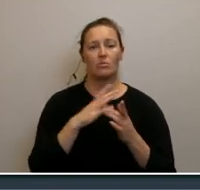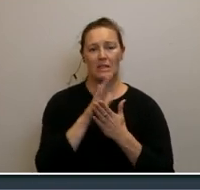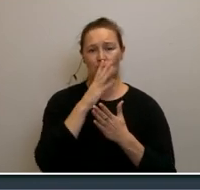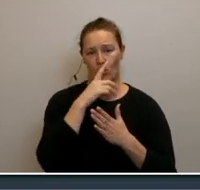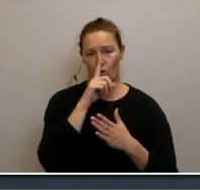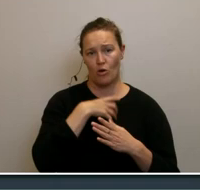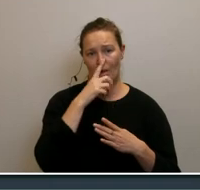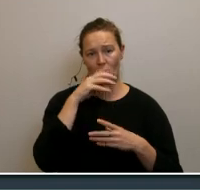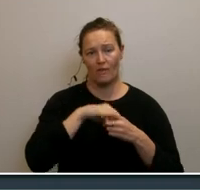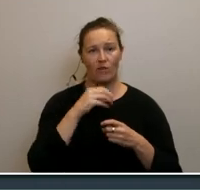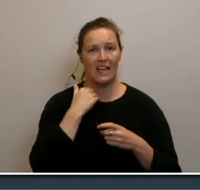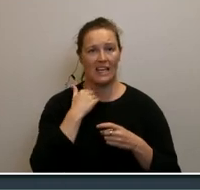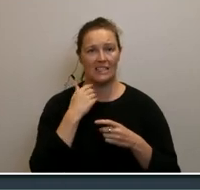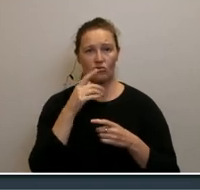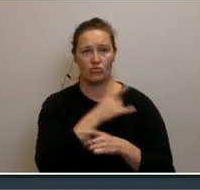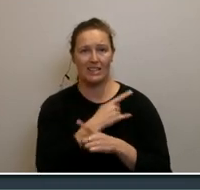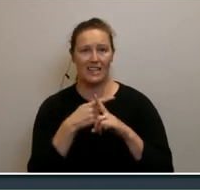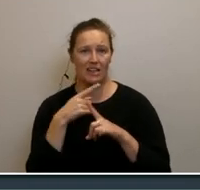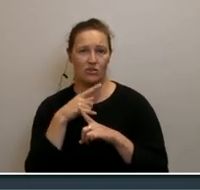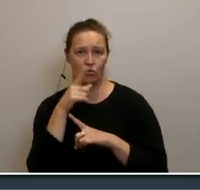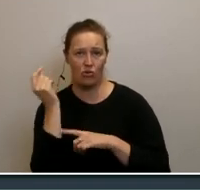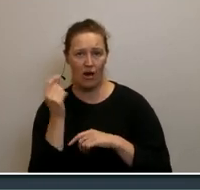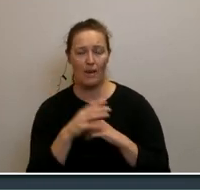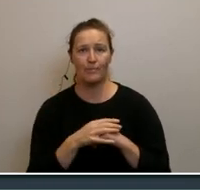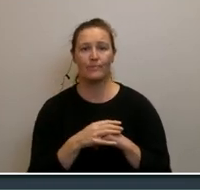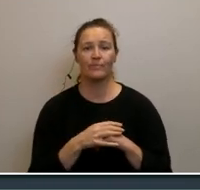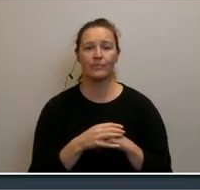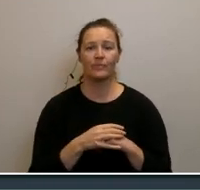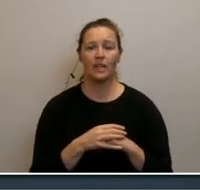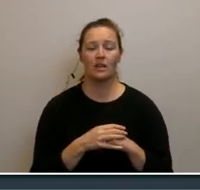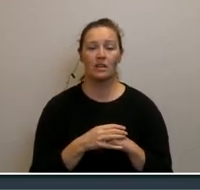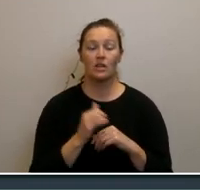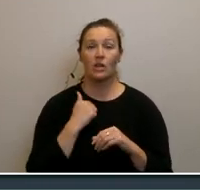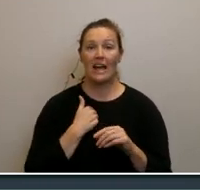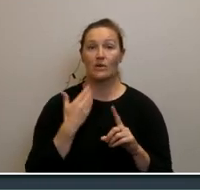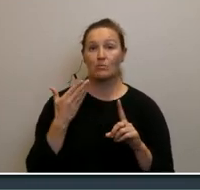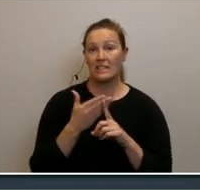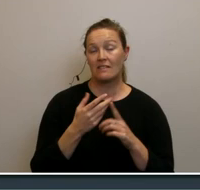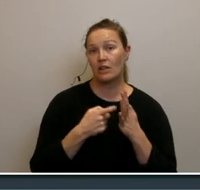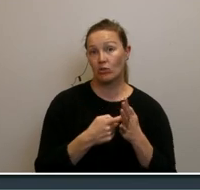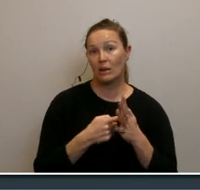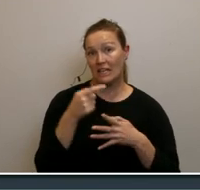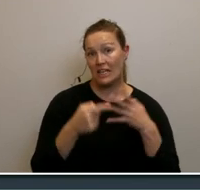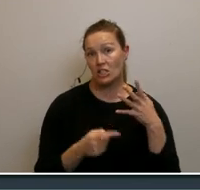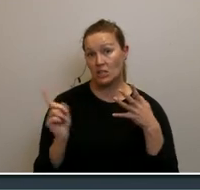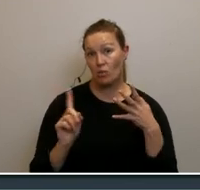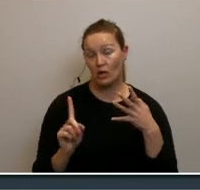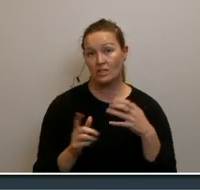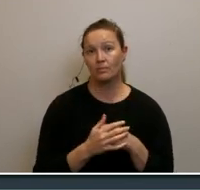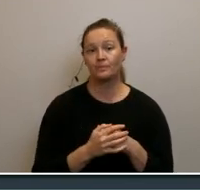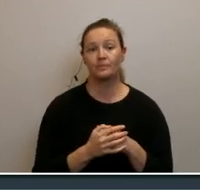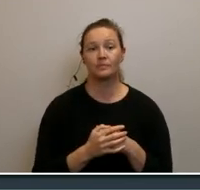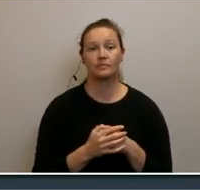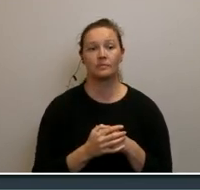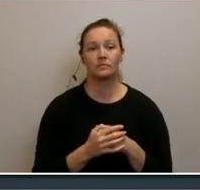membership and crime. So our specific recommendations for you to consider.